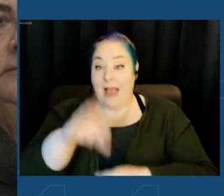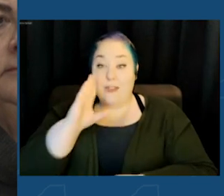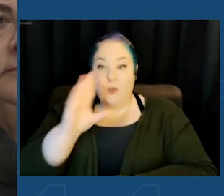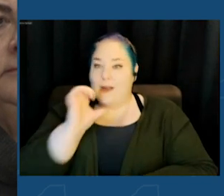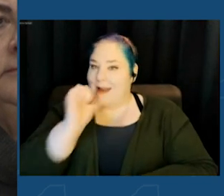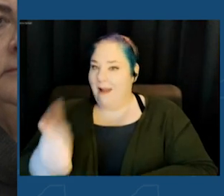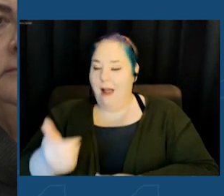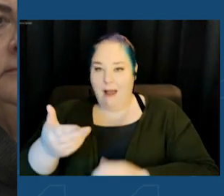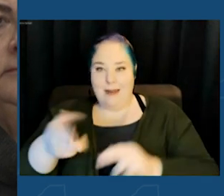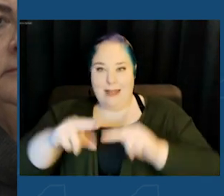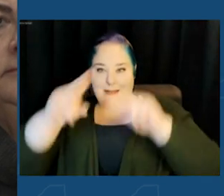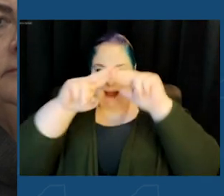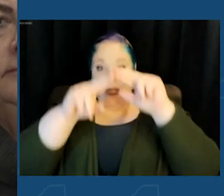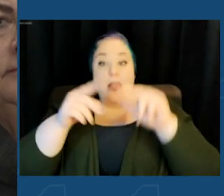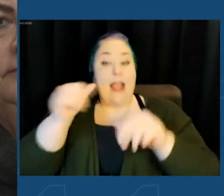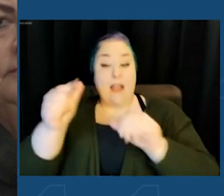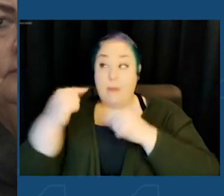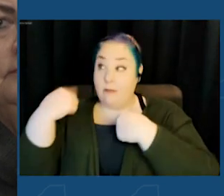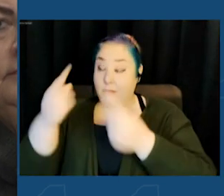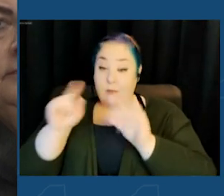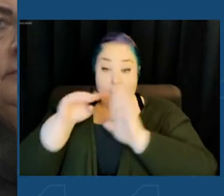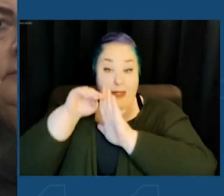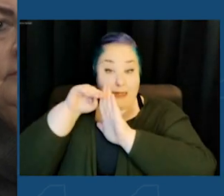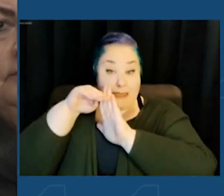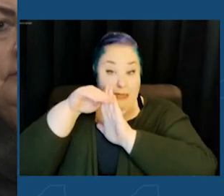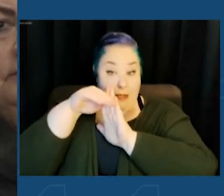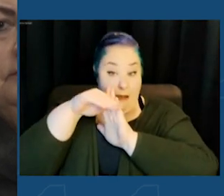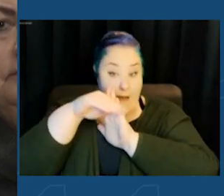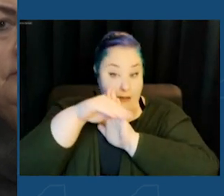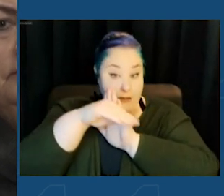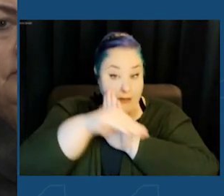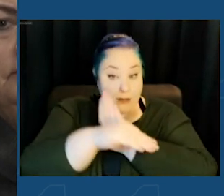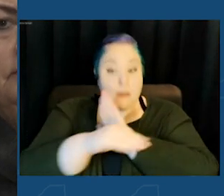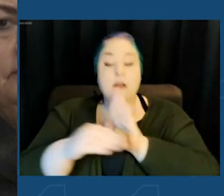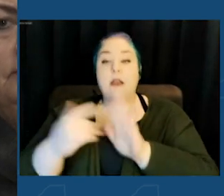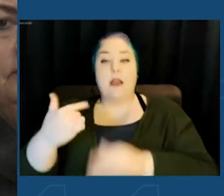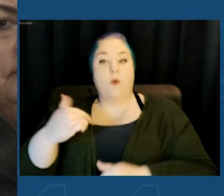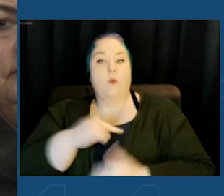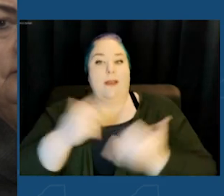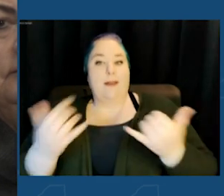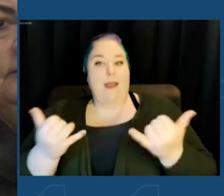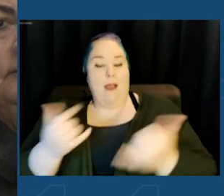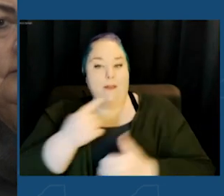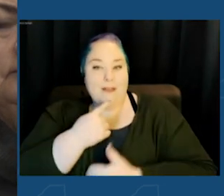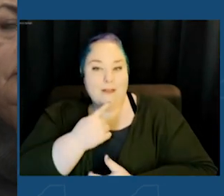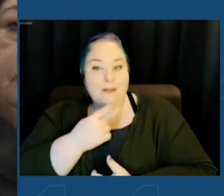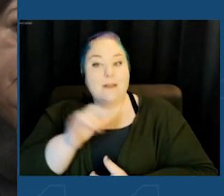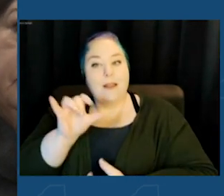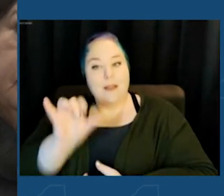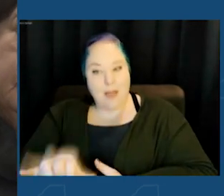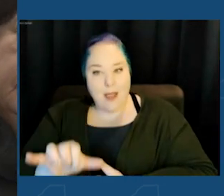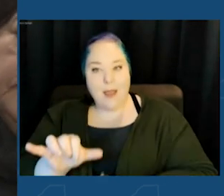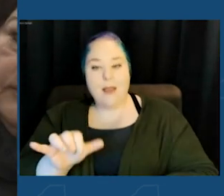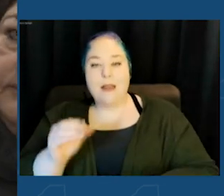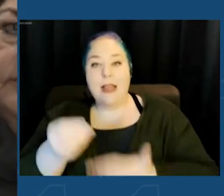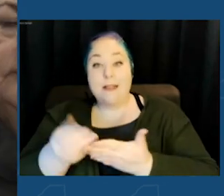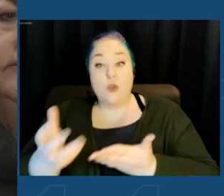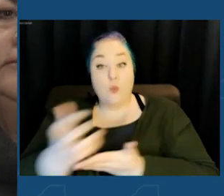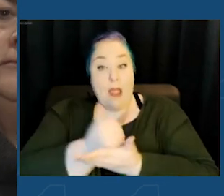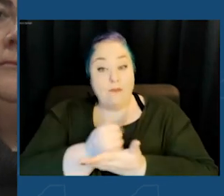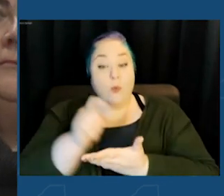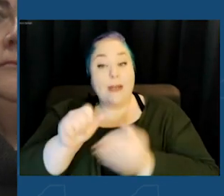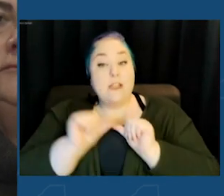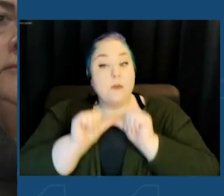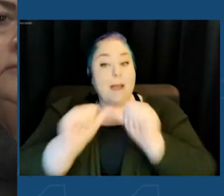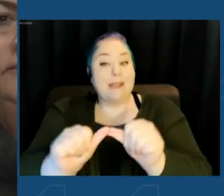steady decline and so at this point we are saying those are revenues that we've need to maintain our roads